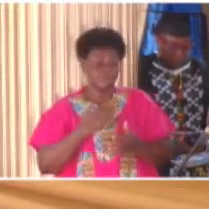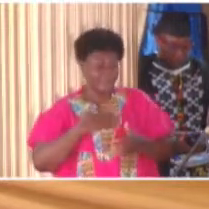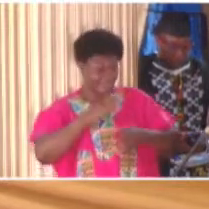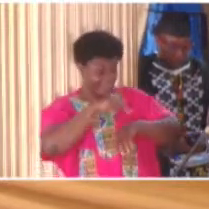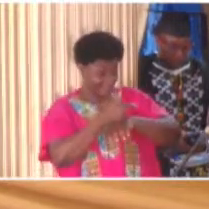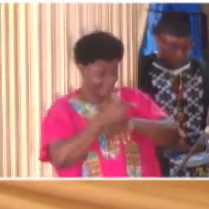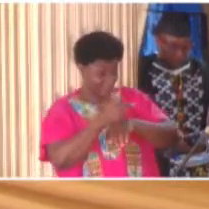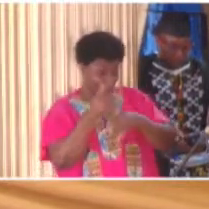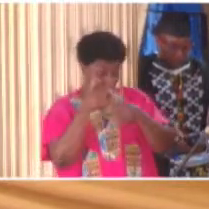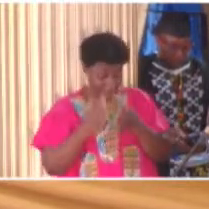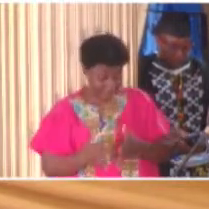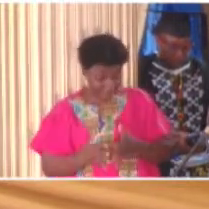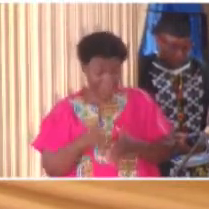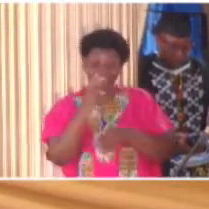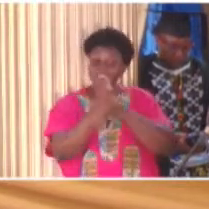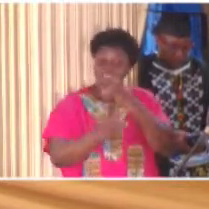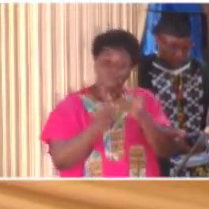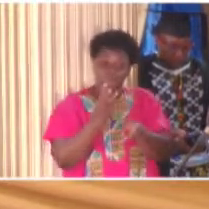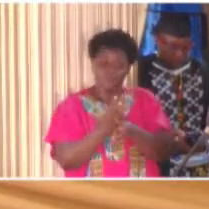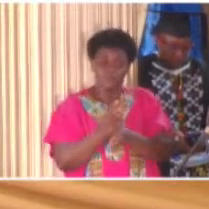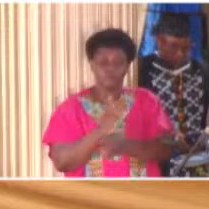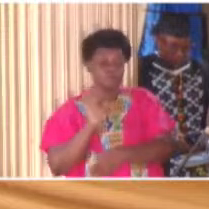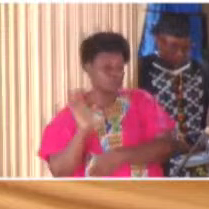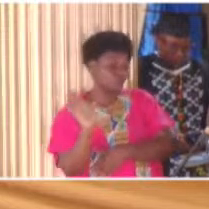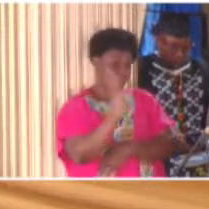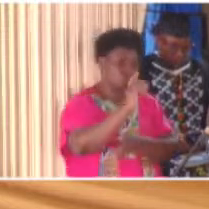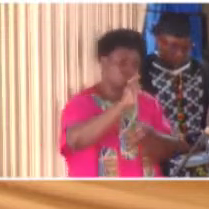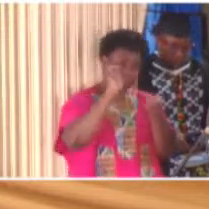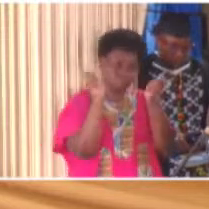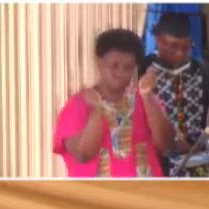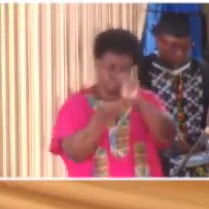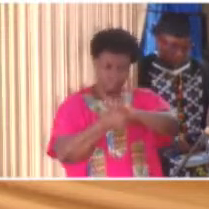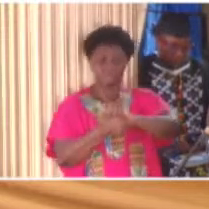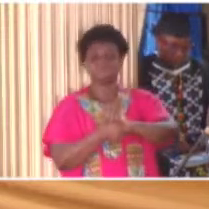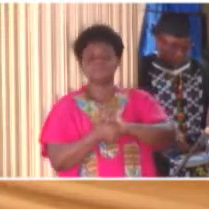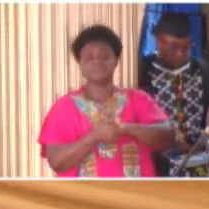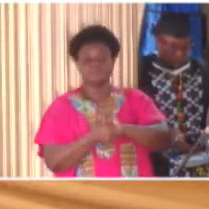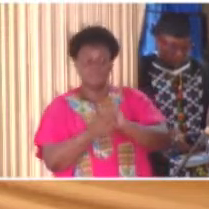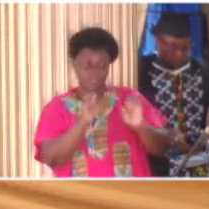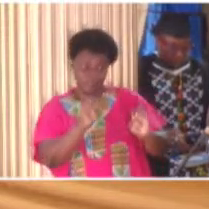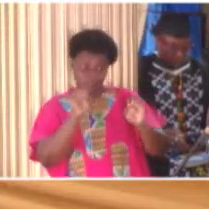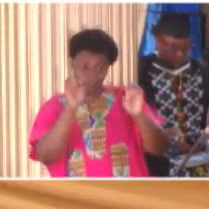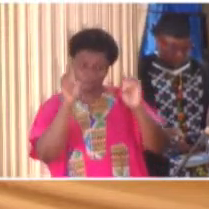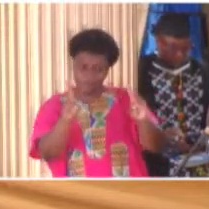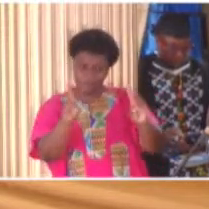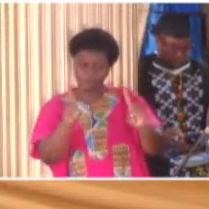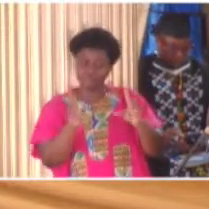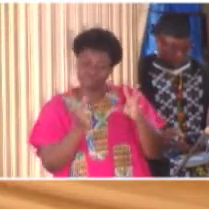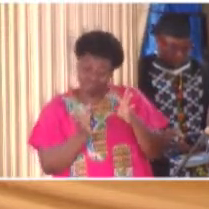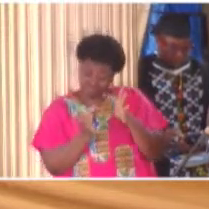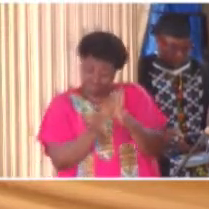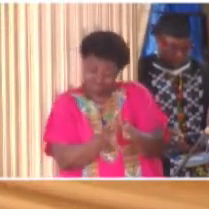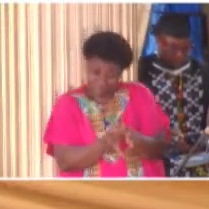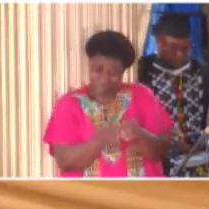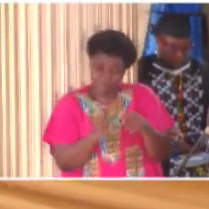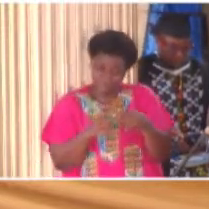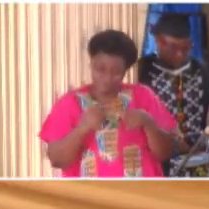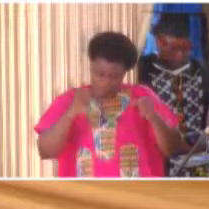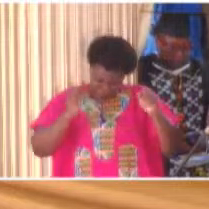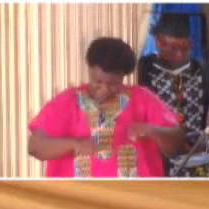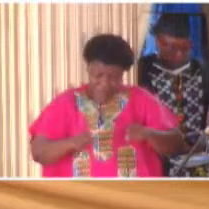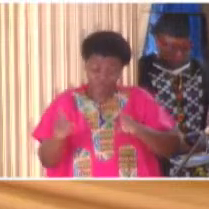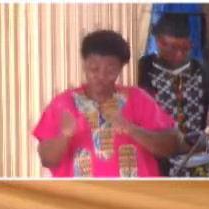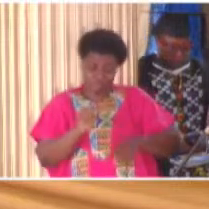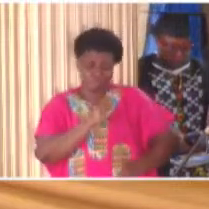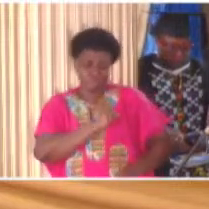students, the world is yours to transform. Education, coupled with a can-do